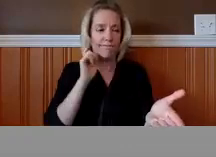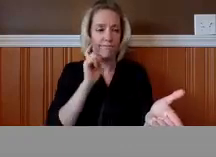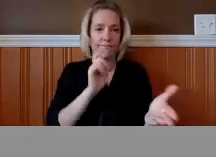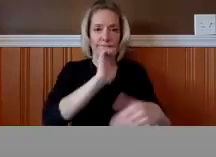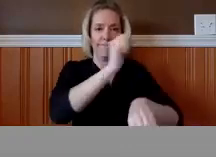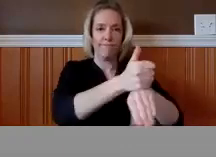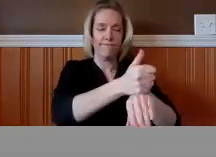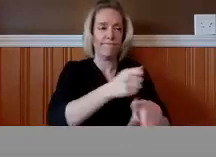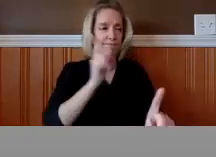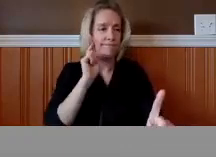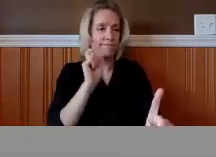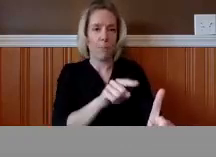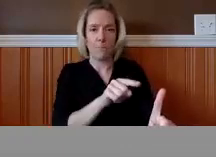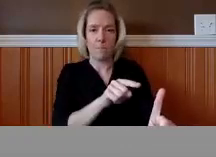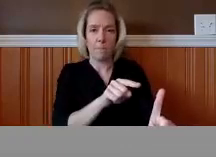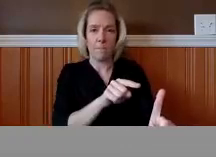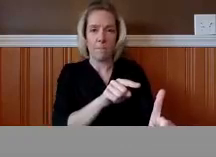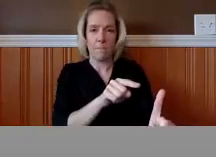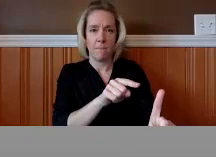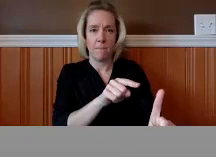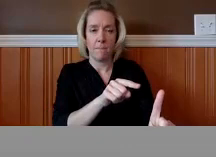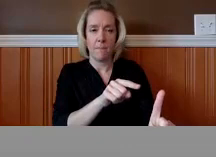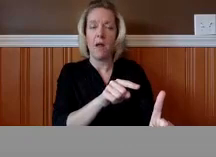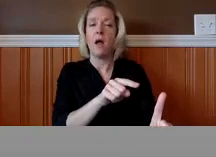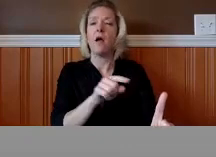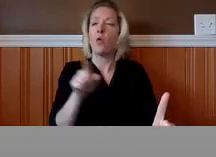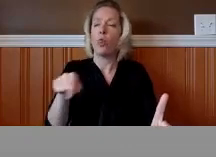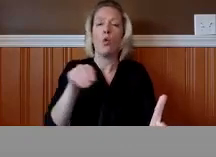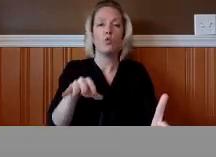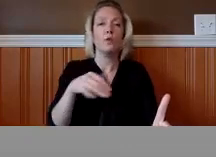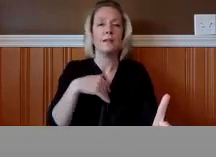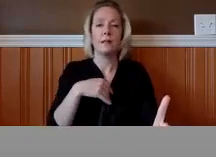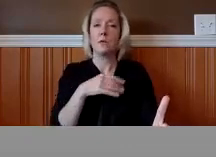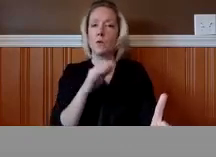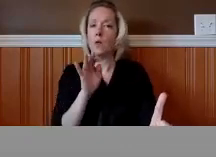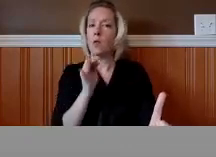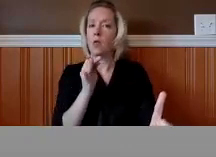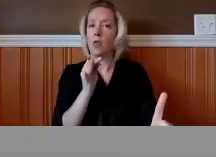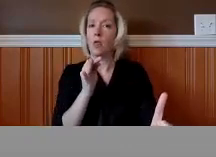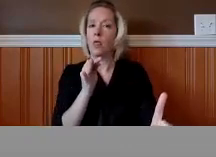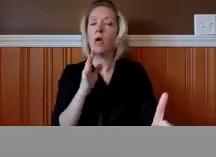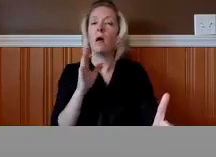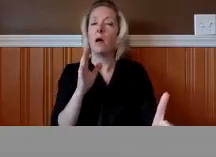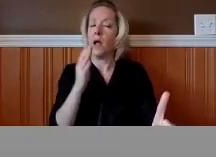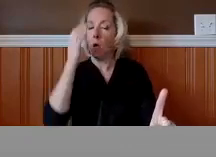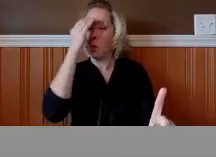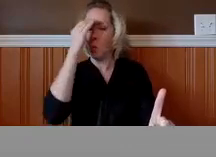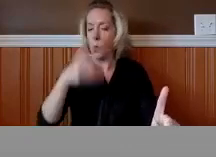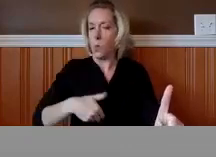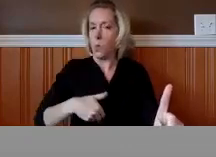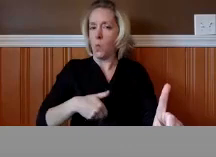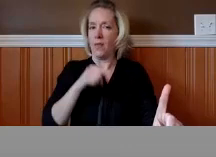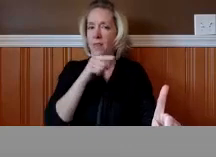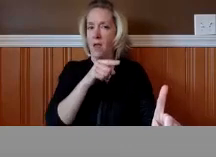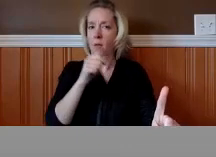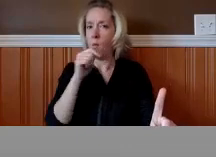You can tell that they know something's there, but they never bring their eye around to that object. That's visual regard. I know it's there, but I'm not gonna